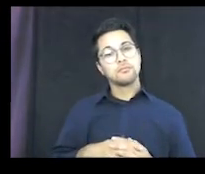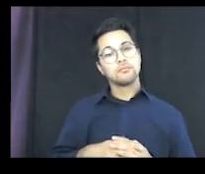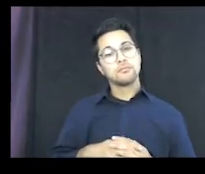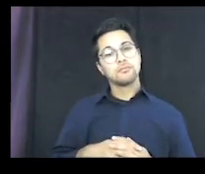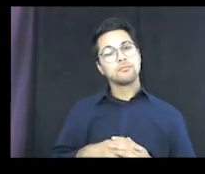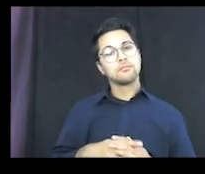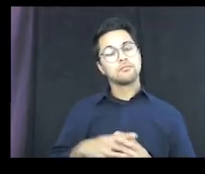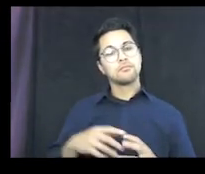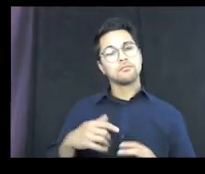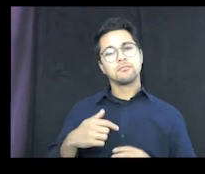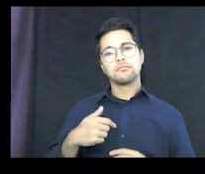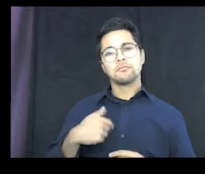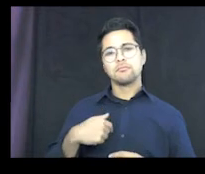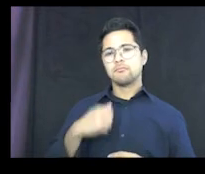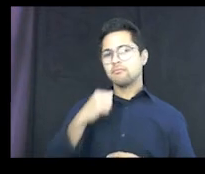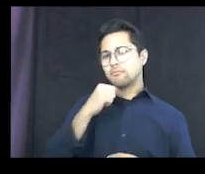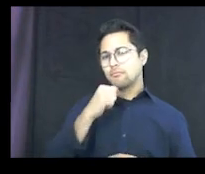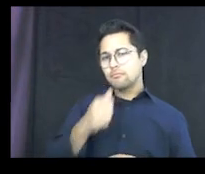I am not